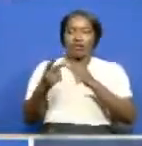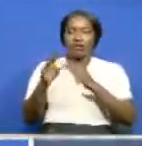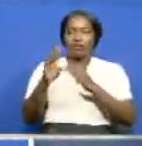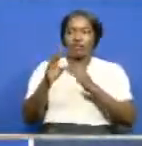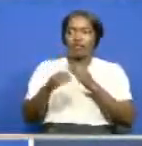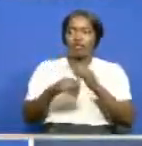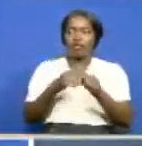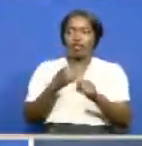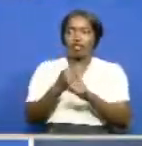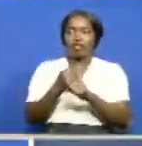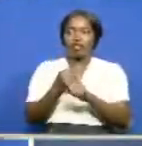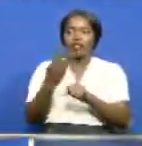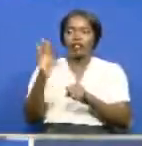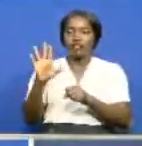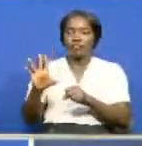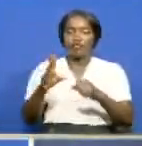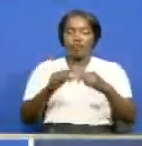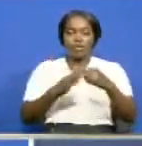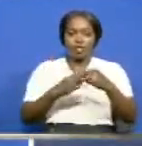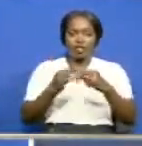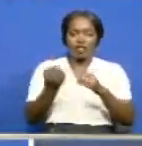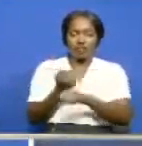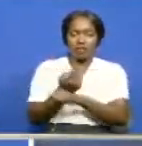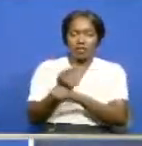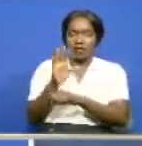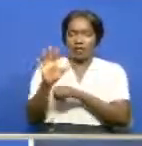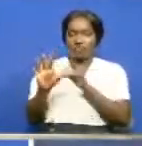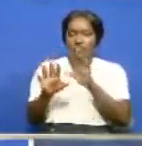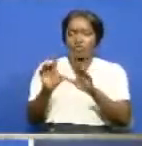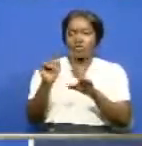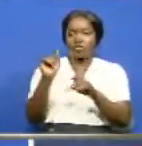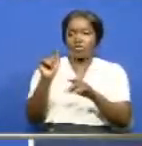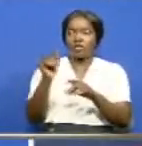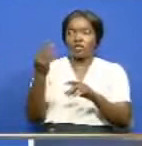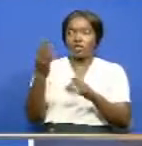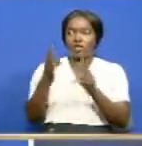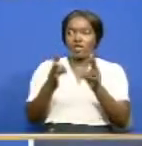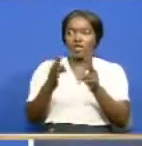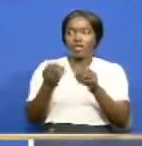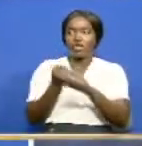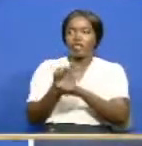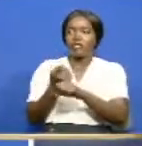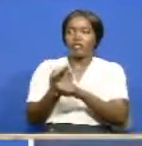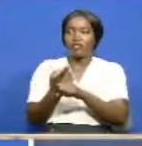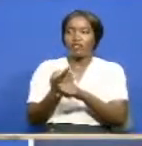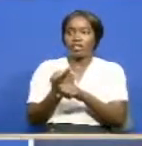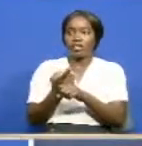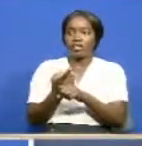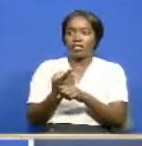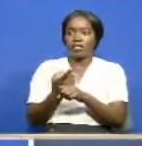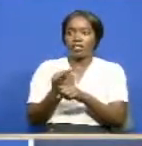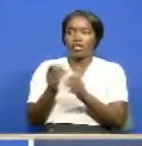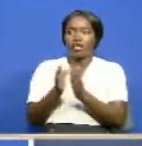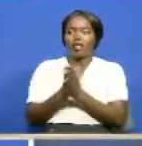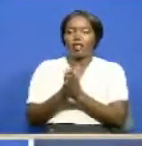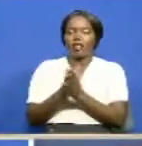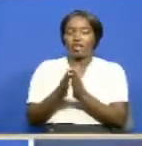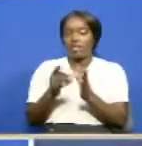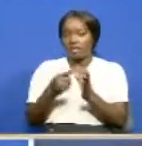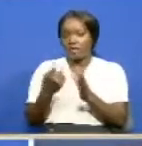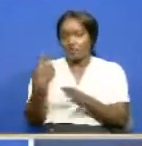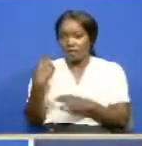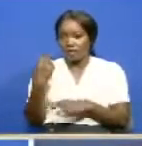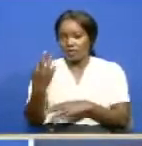Spain, clocked 58 minutes, 55.33 seconds to qualify for the Africa Duathlon Championships. David Ndatha and James